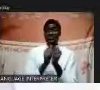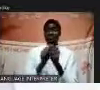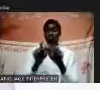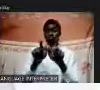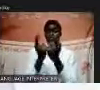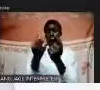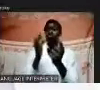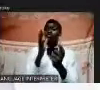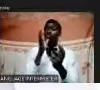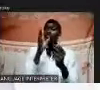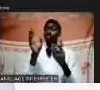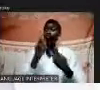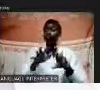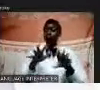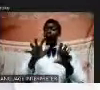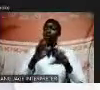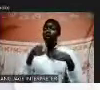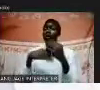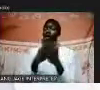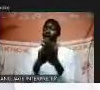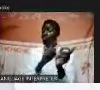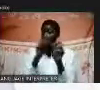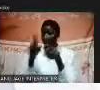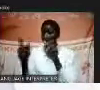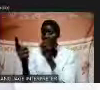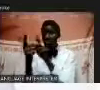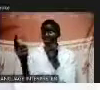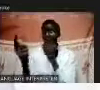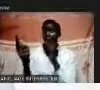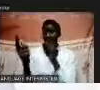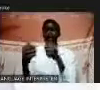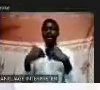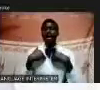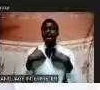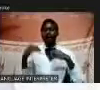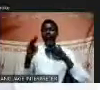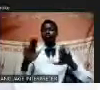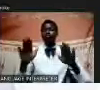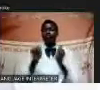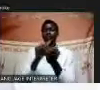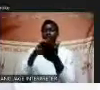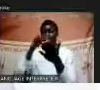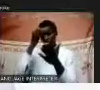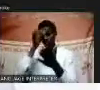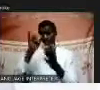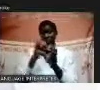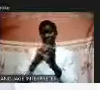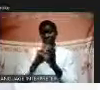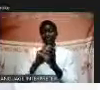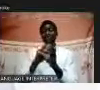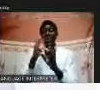had children with disabilities. And I said, you know, the beautiful thing of bringing up a child with disability in Nigeria is